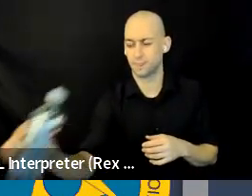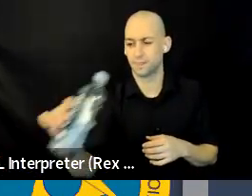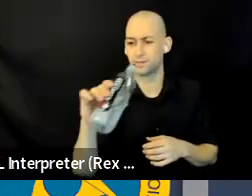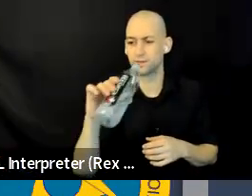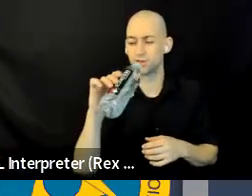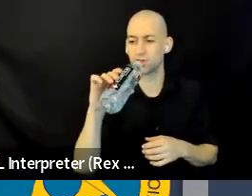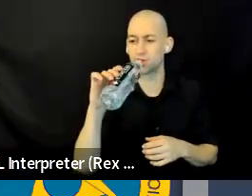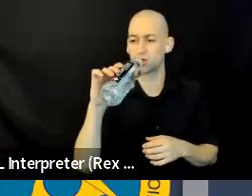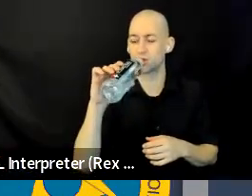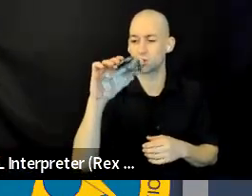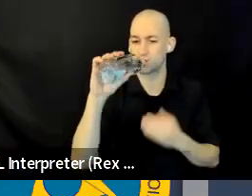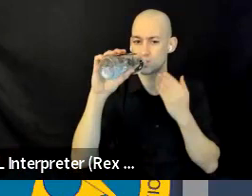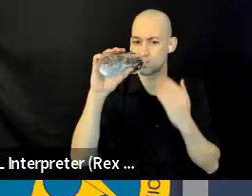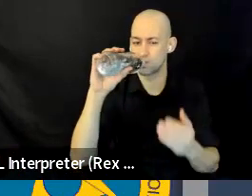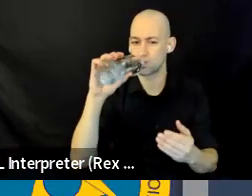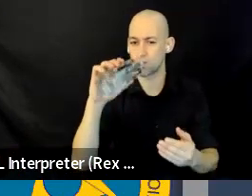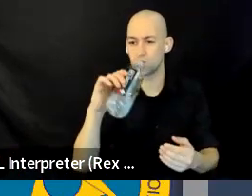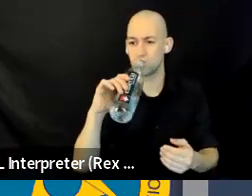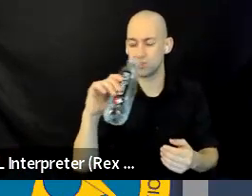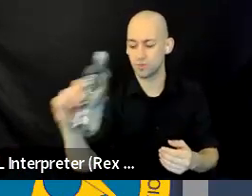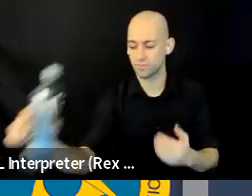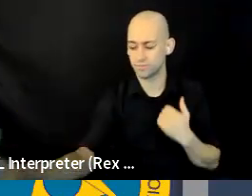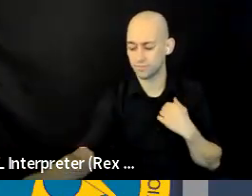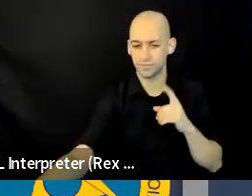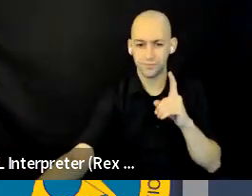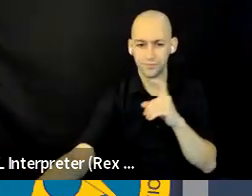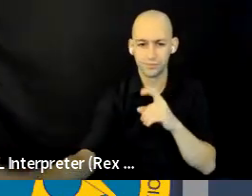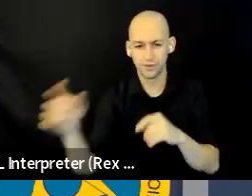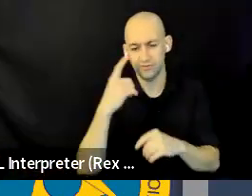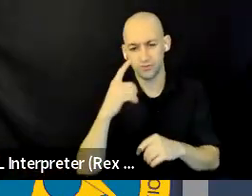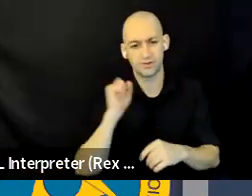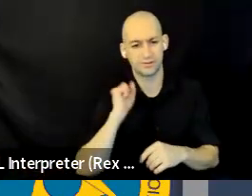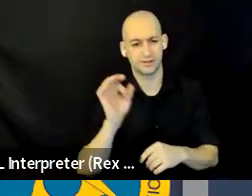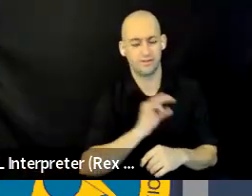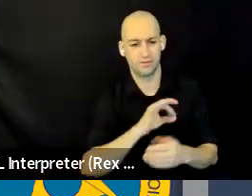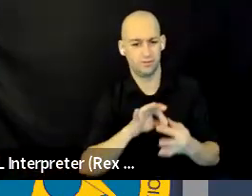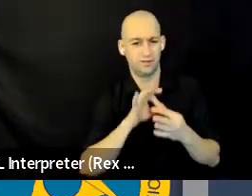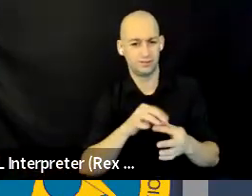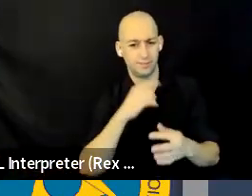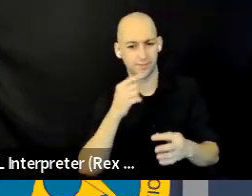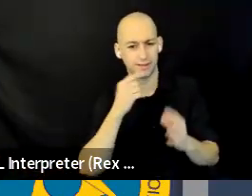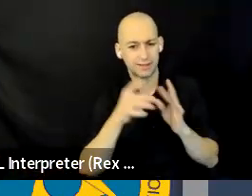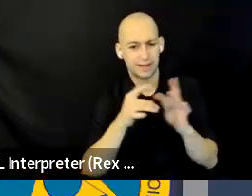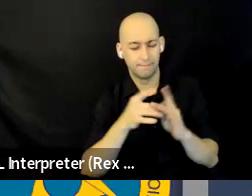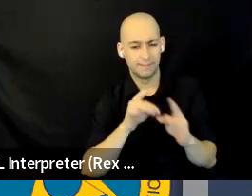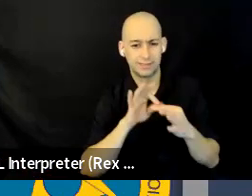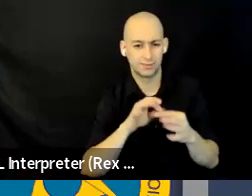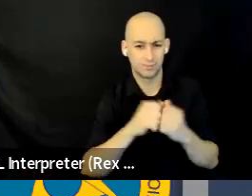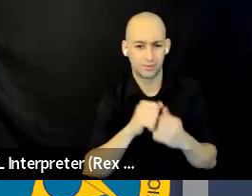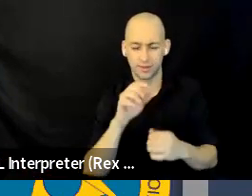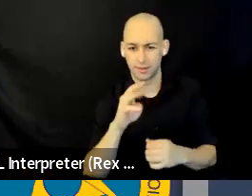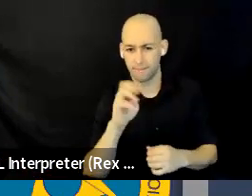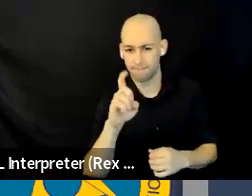Microphone on. Thank you, Chair. I have a question for staff. So related to the public comment that we heard around the project in Mendocino